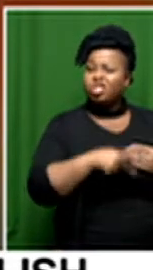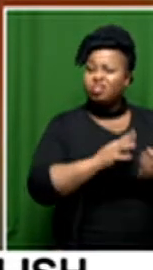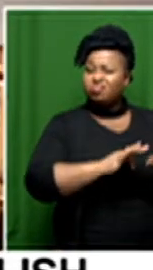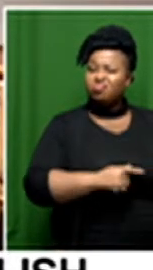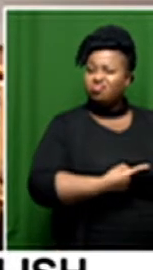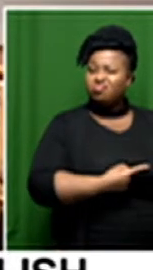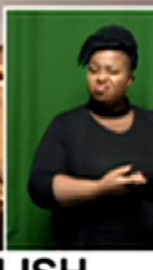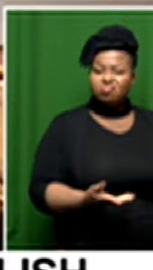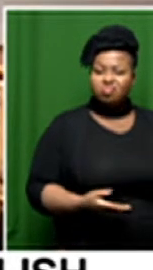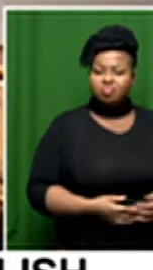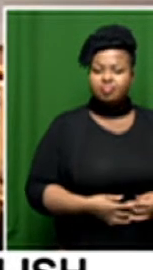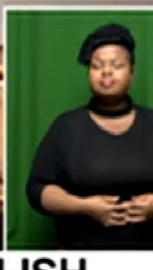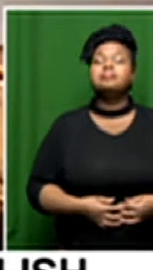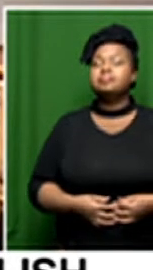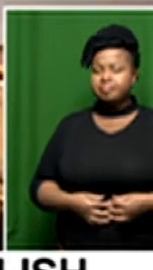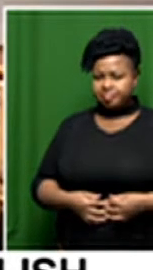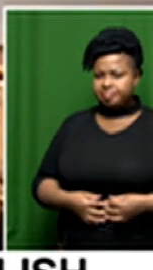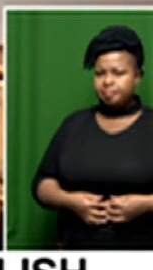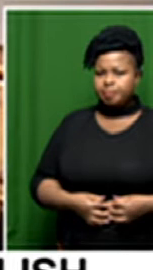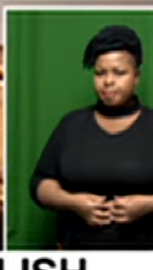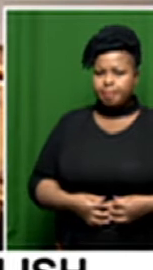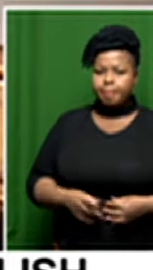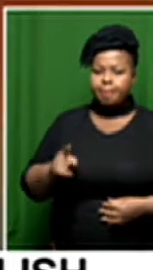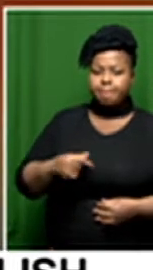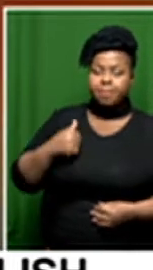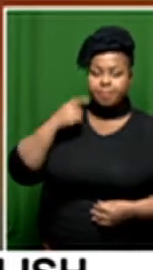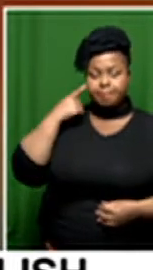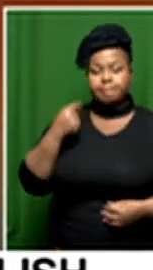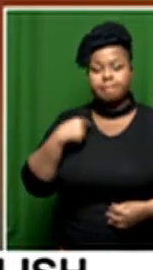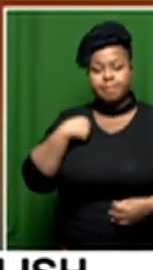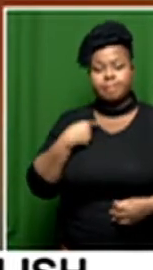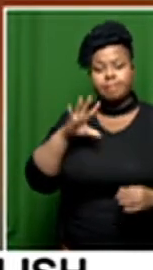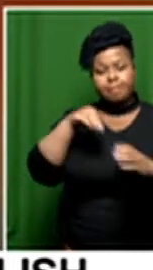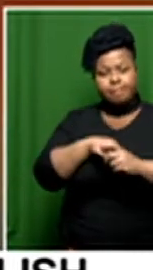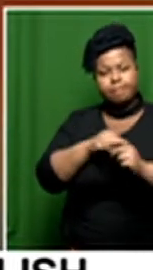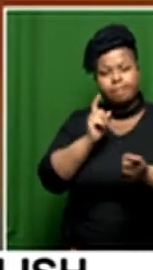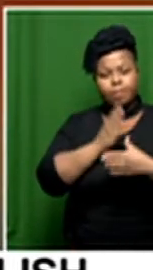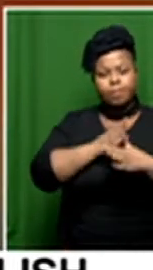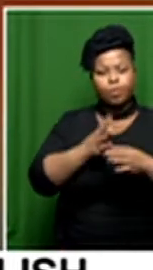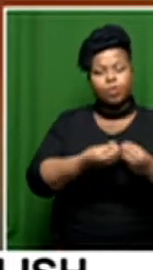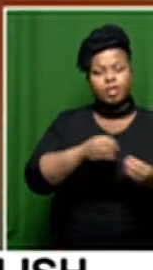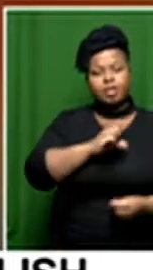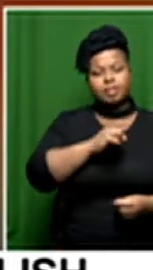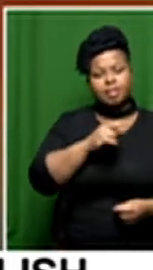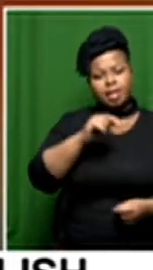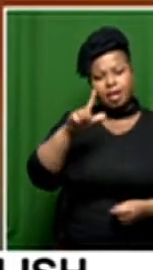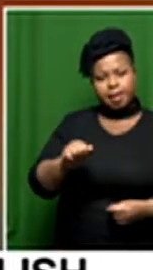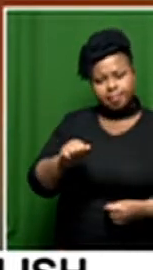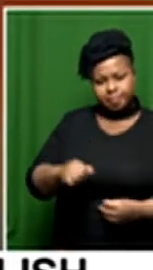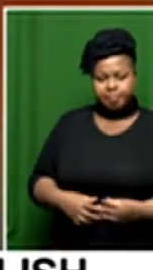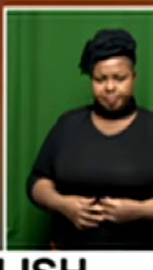story? Cool. So I think when I was approached to work on this project with Stella Artois,